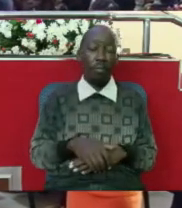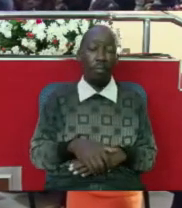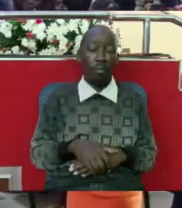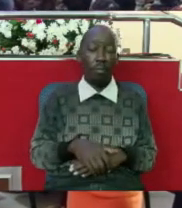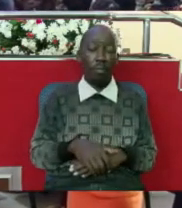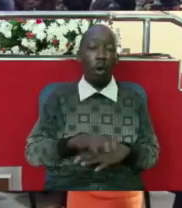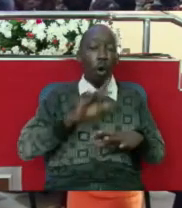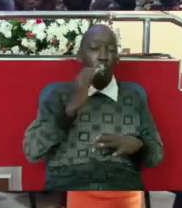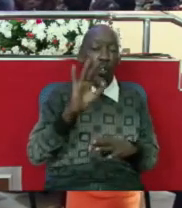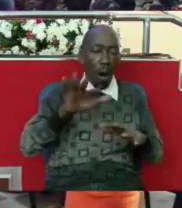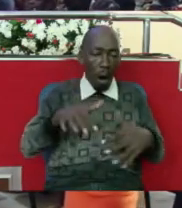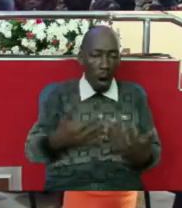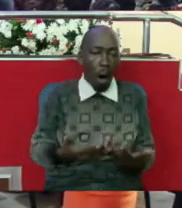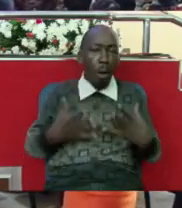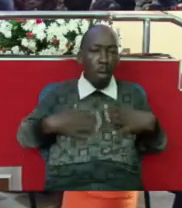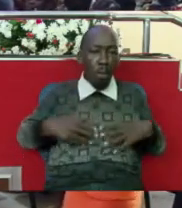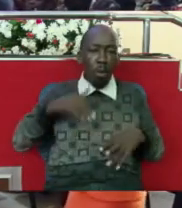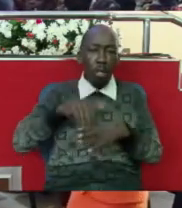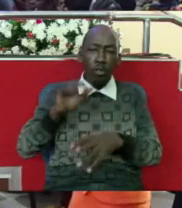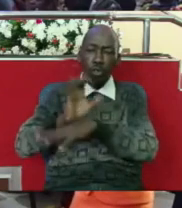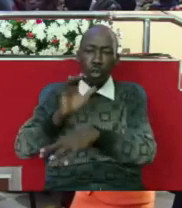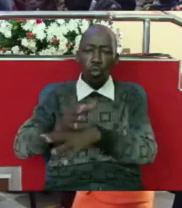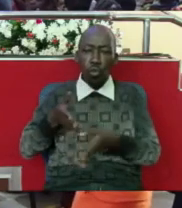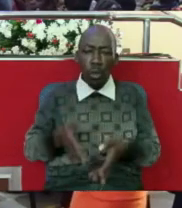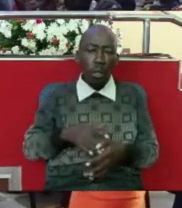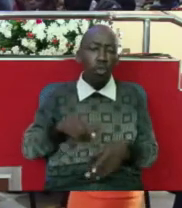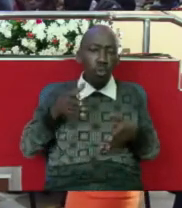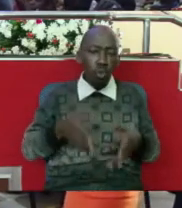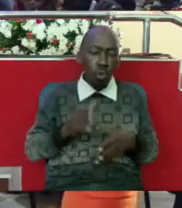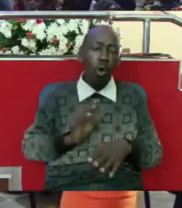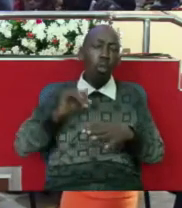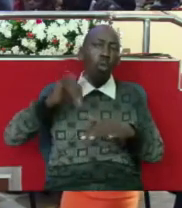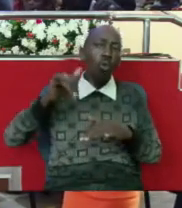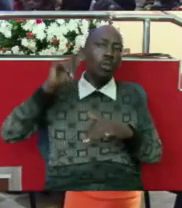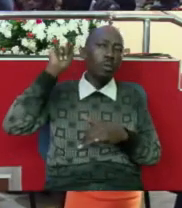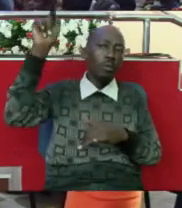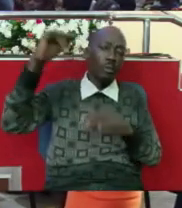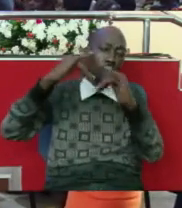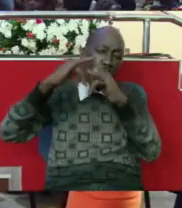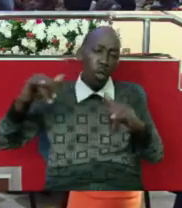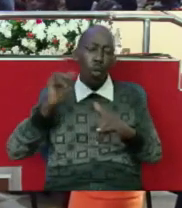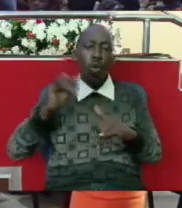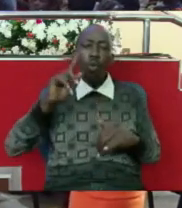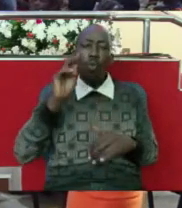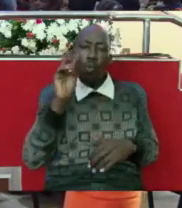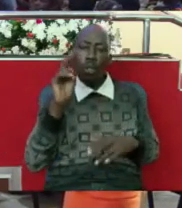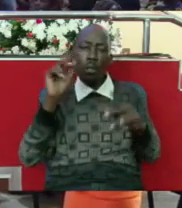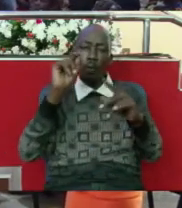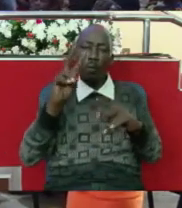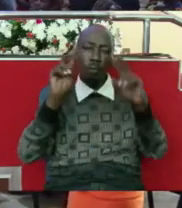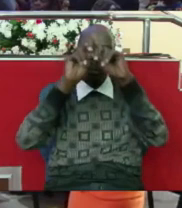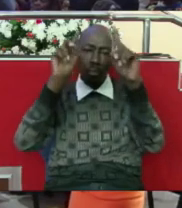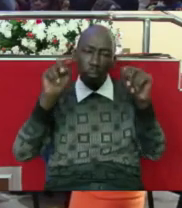of how people in this room today and those in the overflow, those watching by